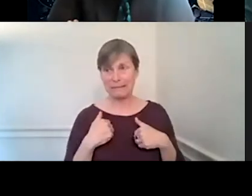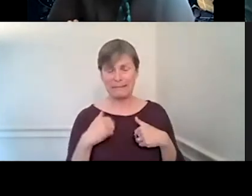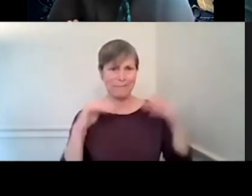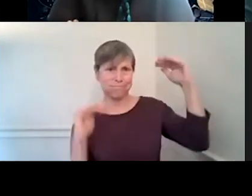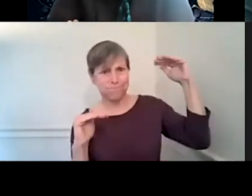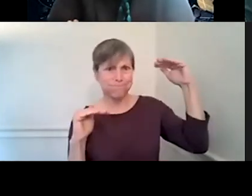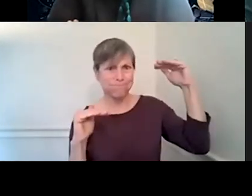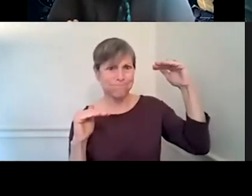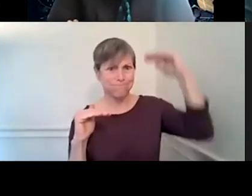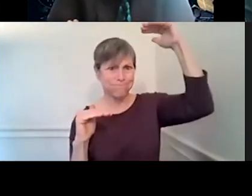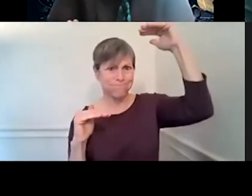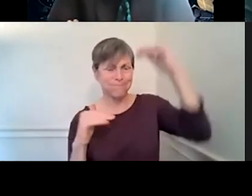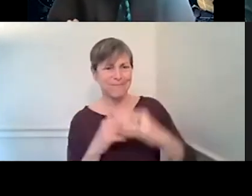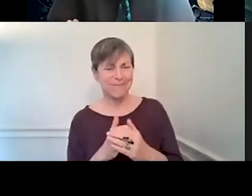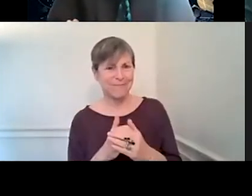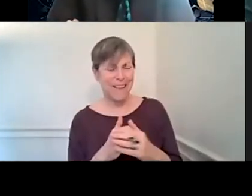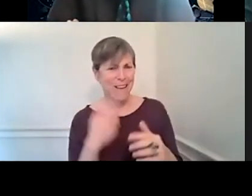head, what is tall?